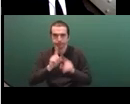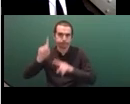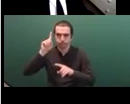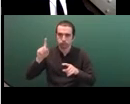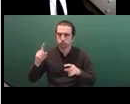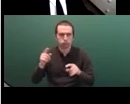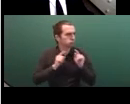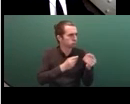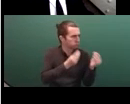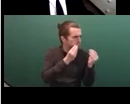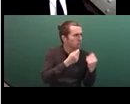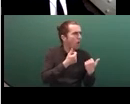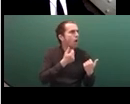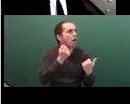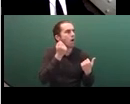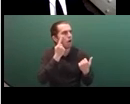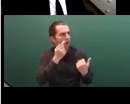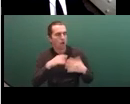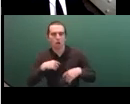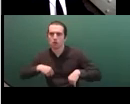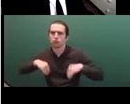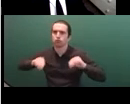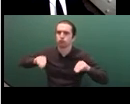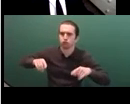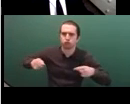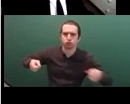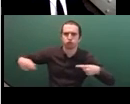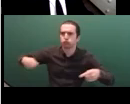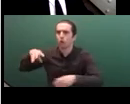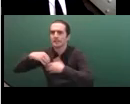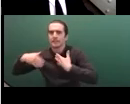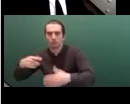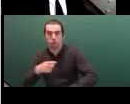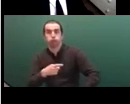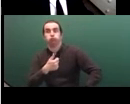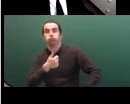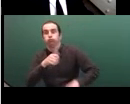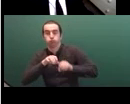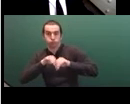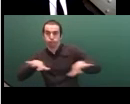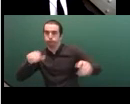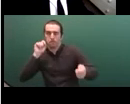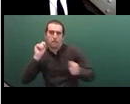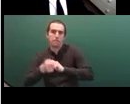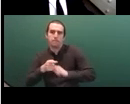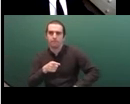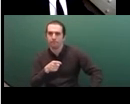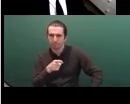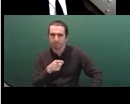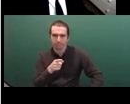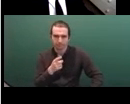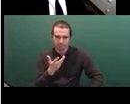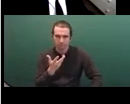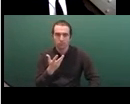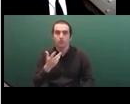to co-evaluate each leader about where they're going, and this all needs to feed into some sort of management or elected